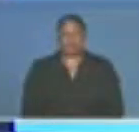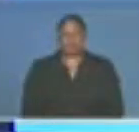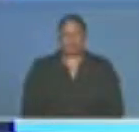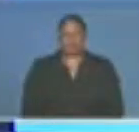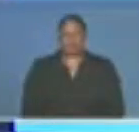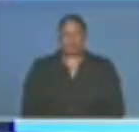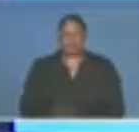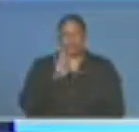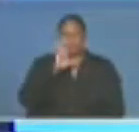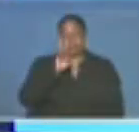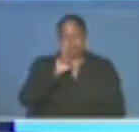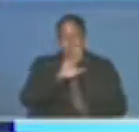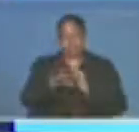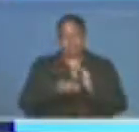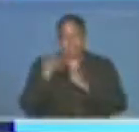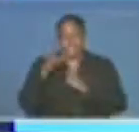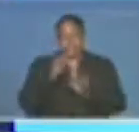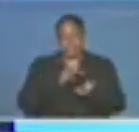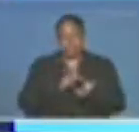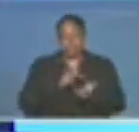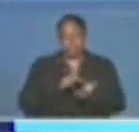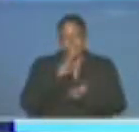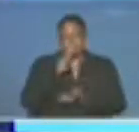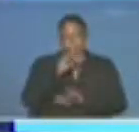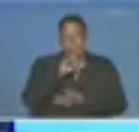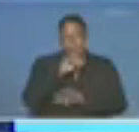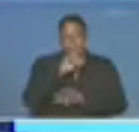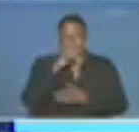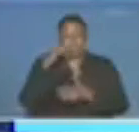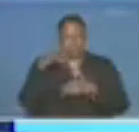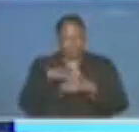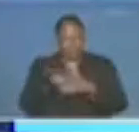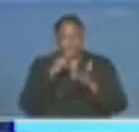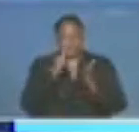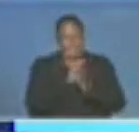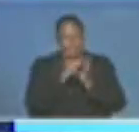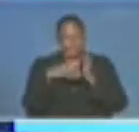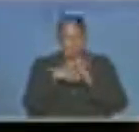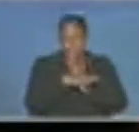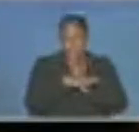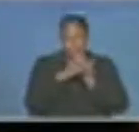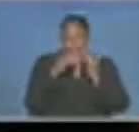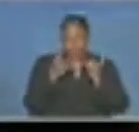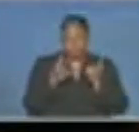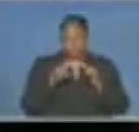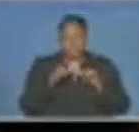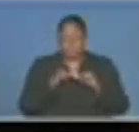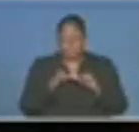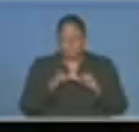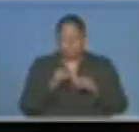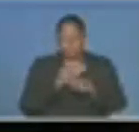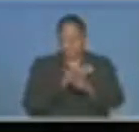Some 52 years after the current Nurses and Midwives Act was passed, there's another attempt to upgrade the local nursing